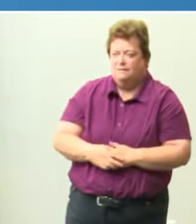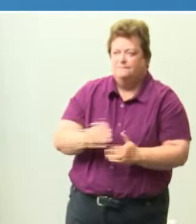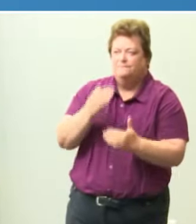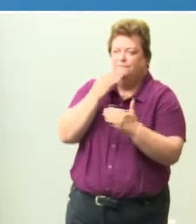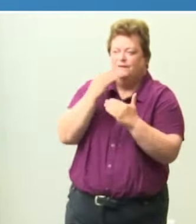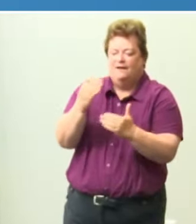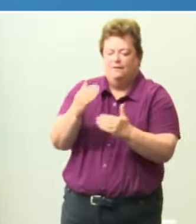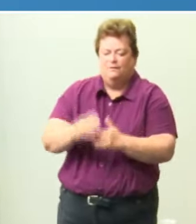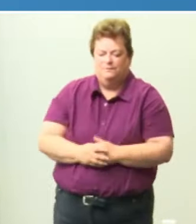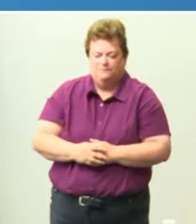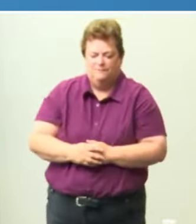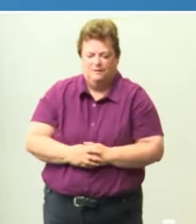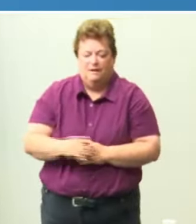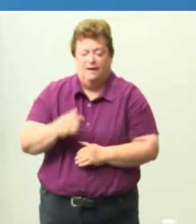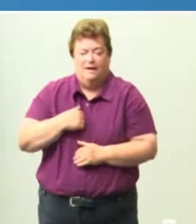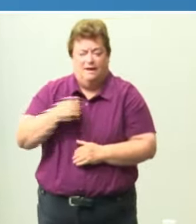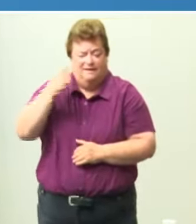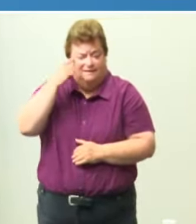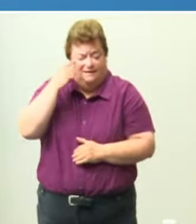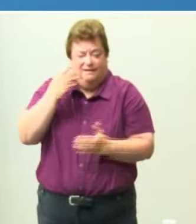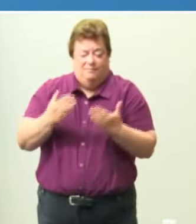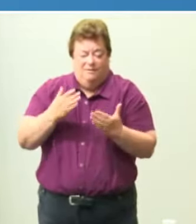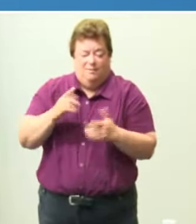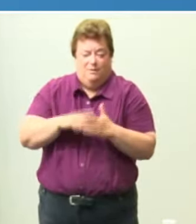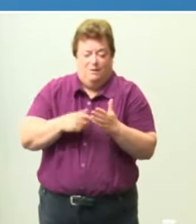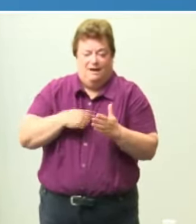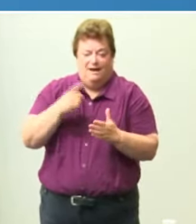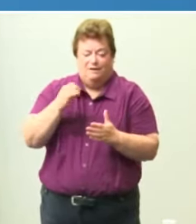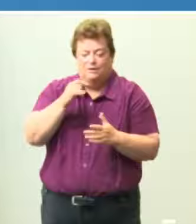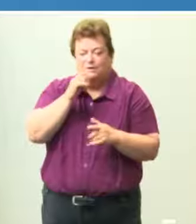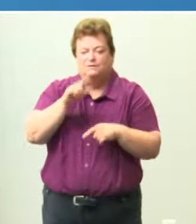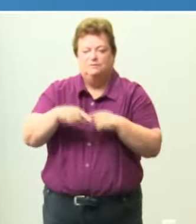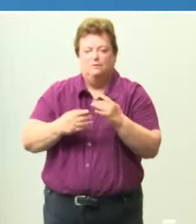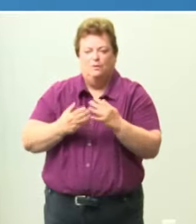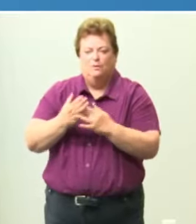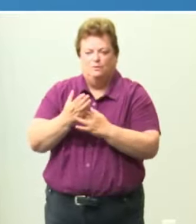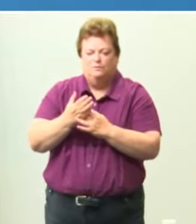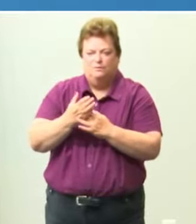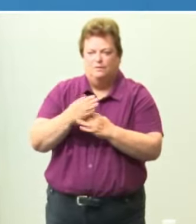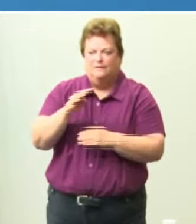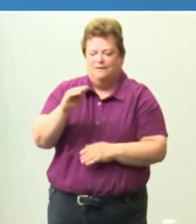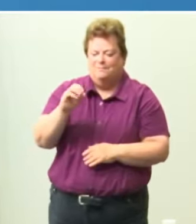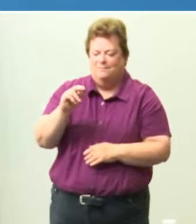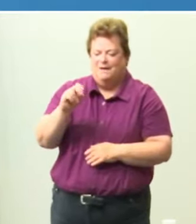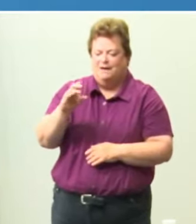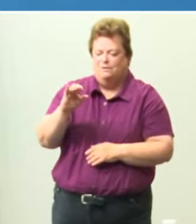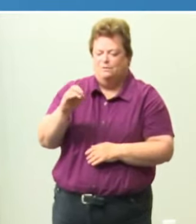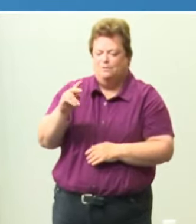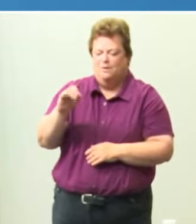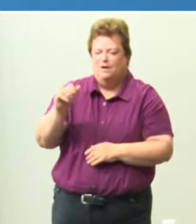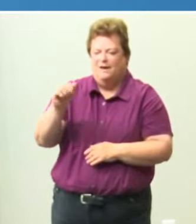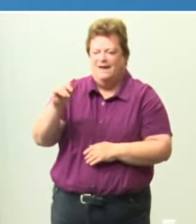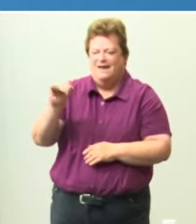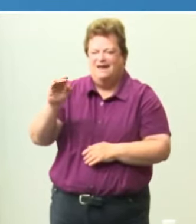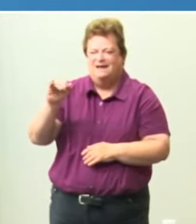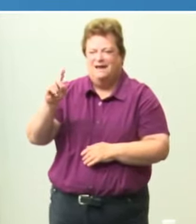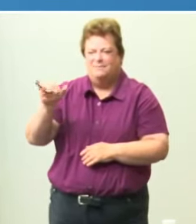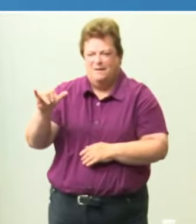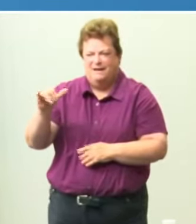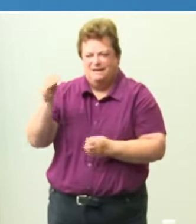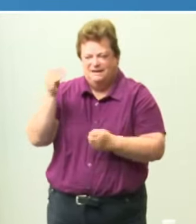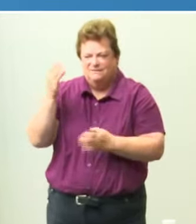Thank you. So I think what I might do is first go through the monoclonal antibody information. And